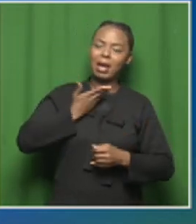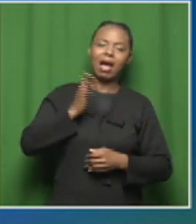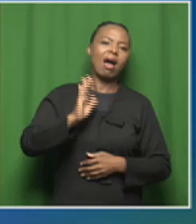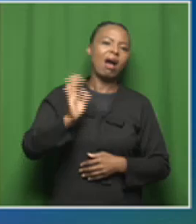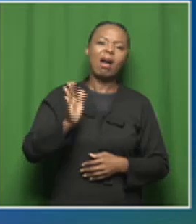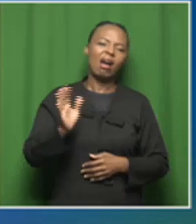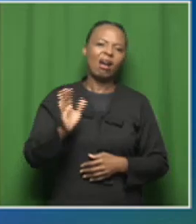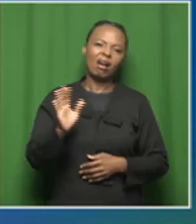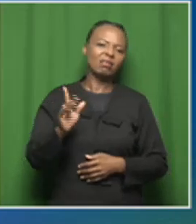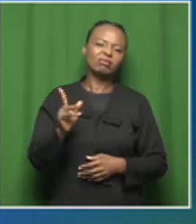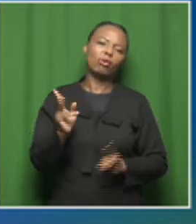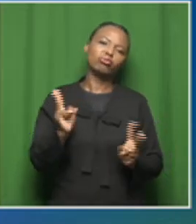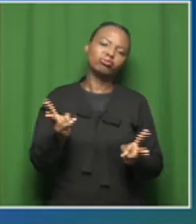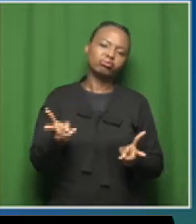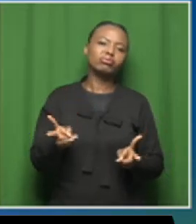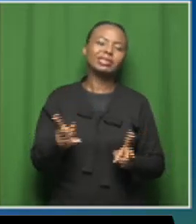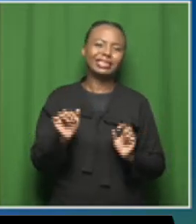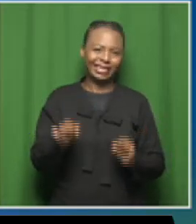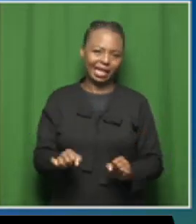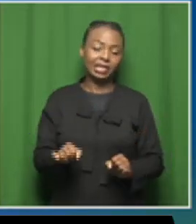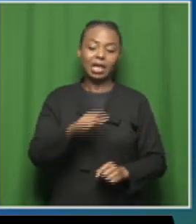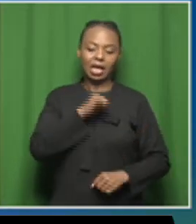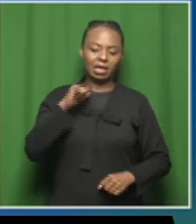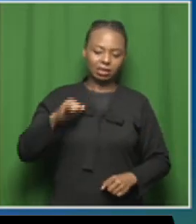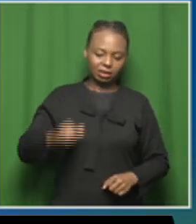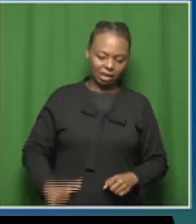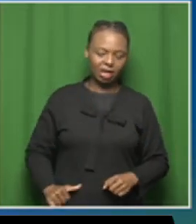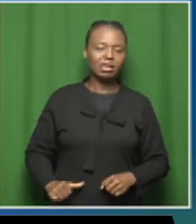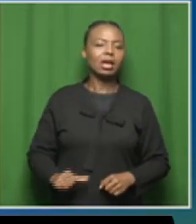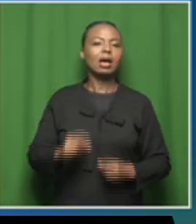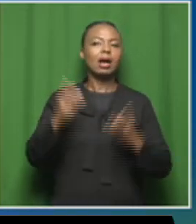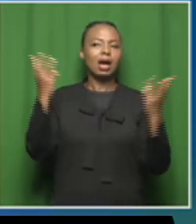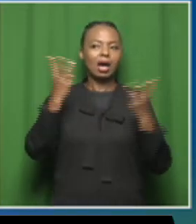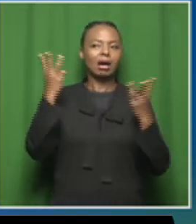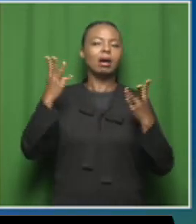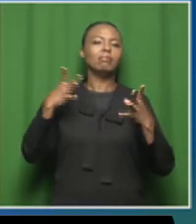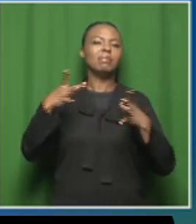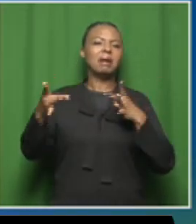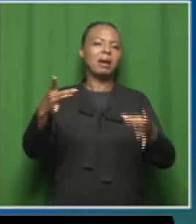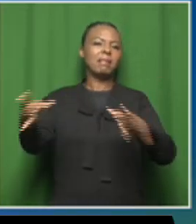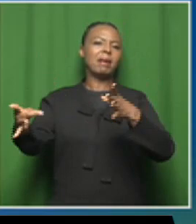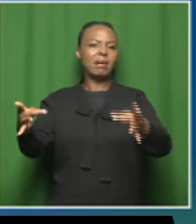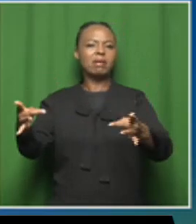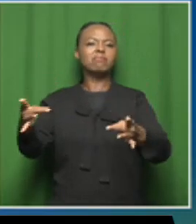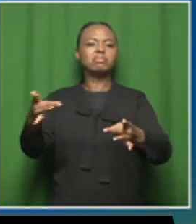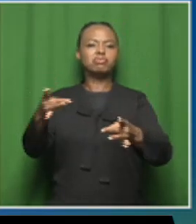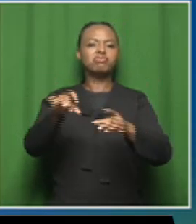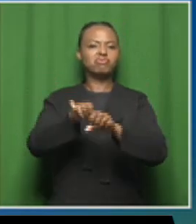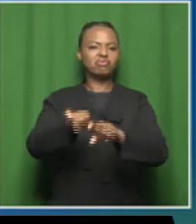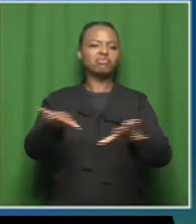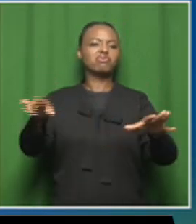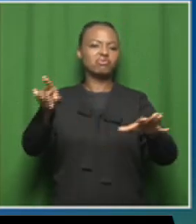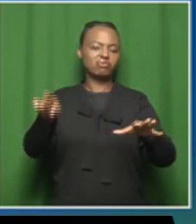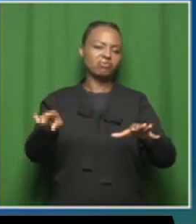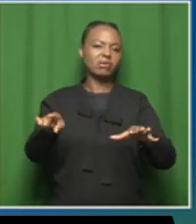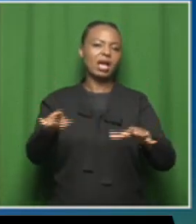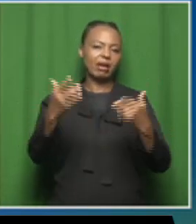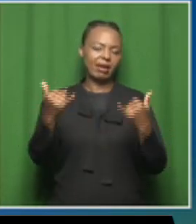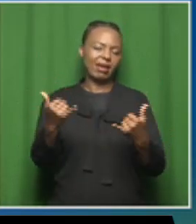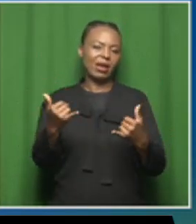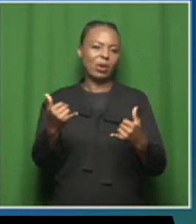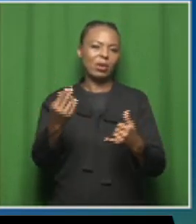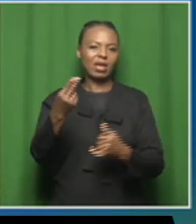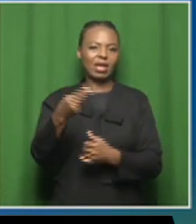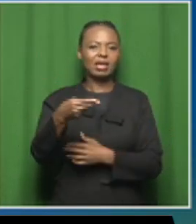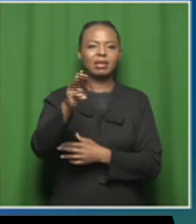of cases climbing in China. Having a response plan is actually, a very good question. So since the